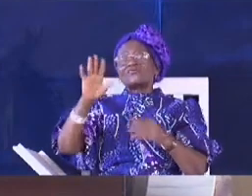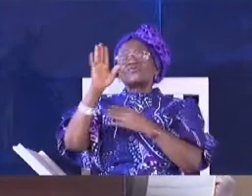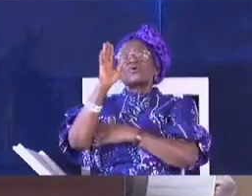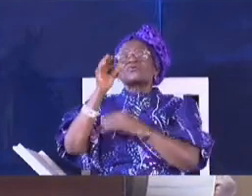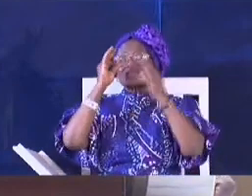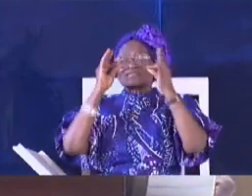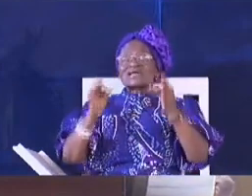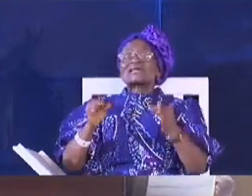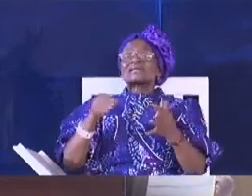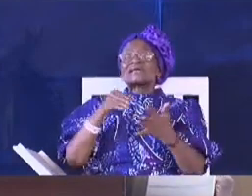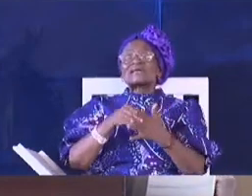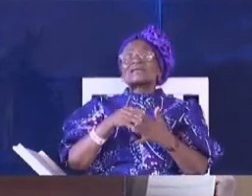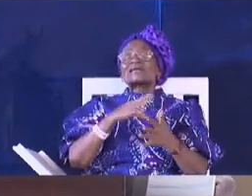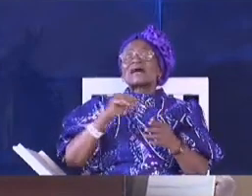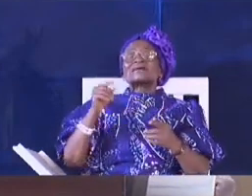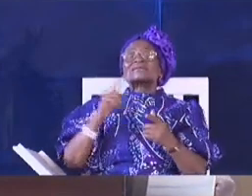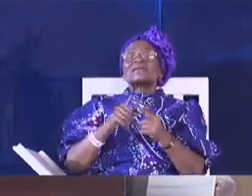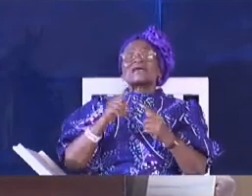And the wind blew.